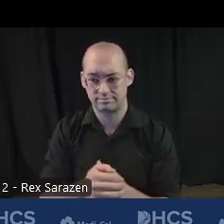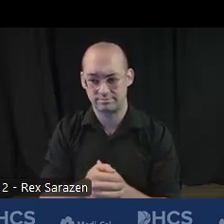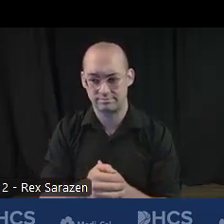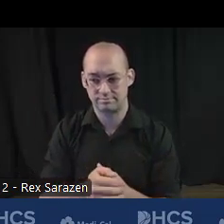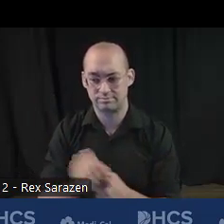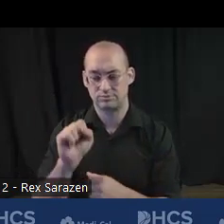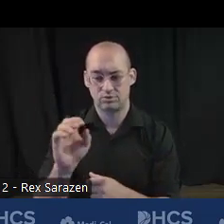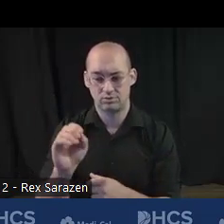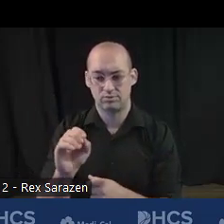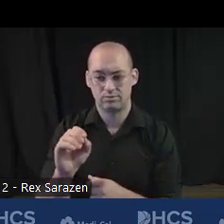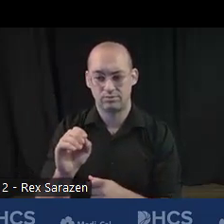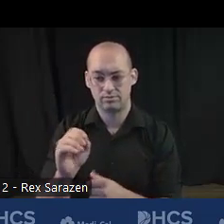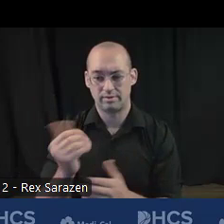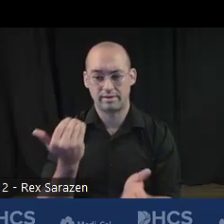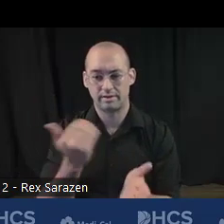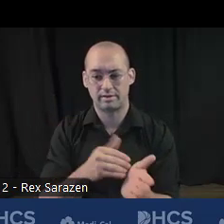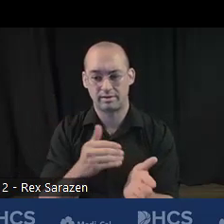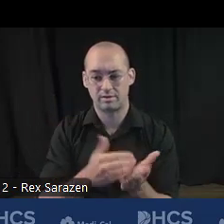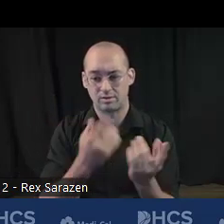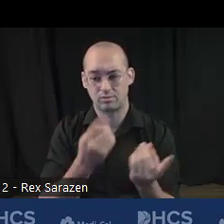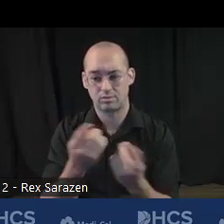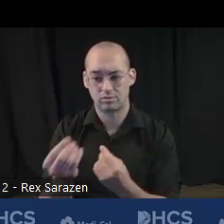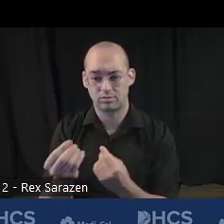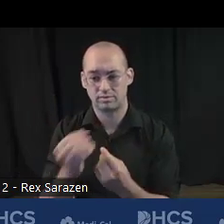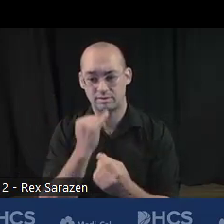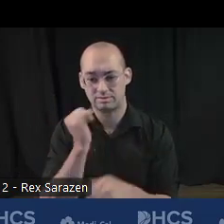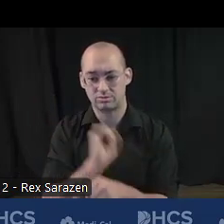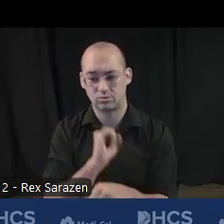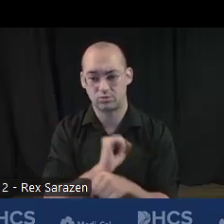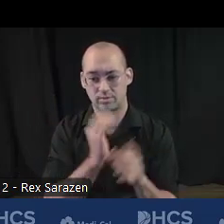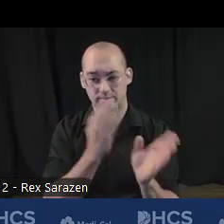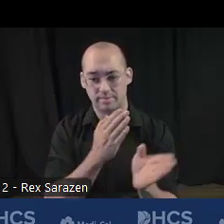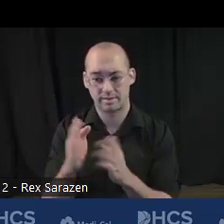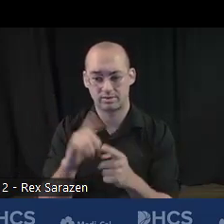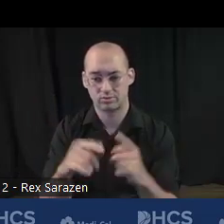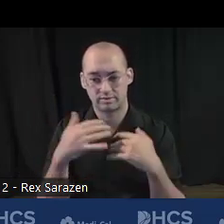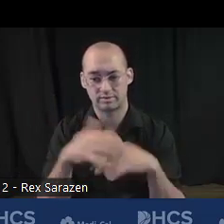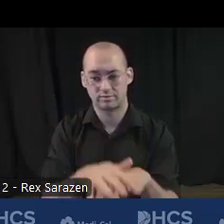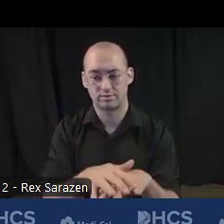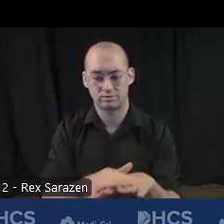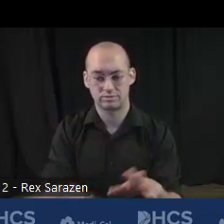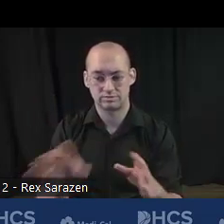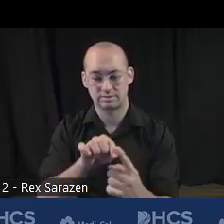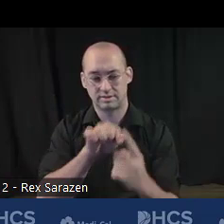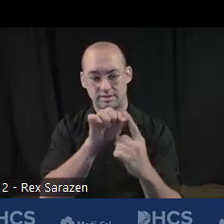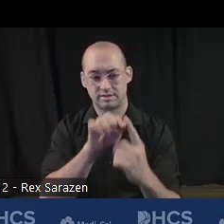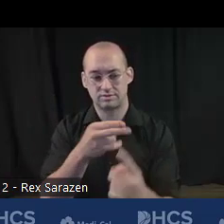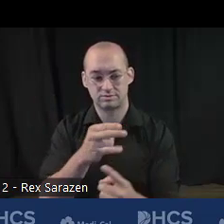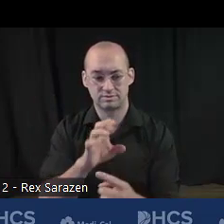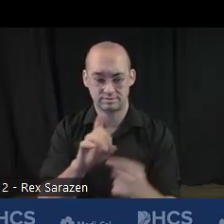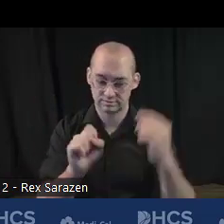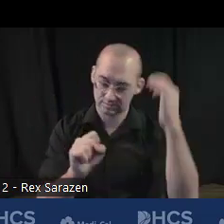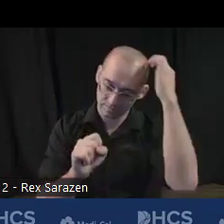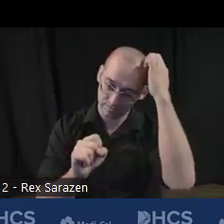So, again, what we're doing, we're working to plan towards integration of select HCBS current